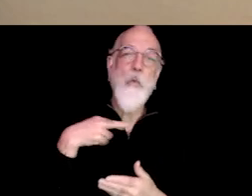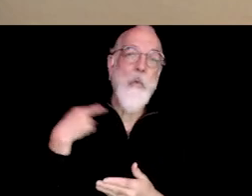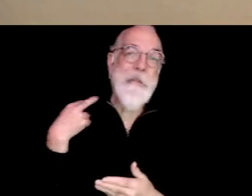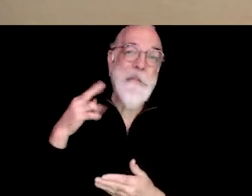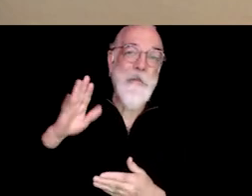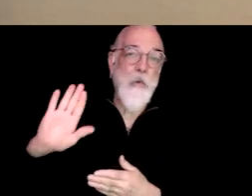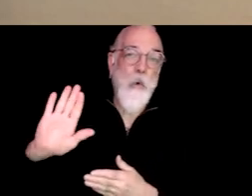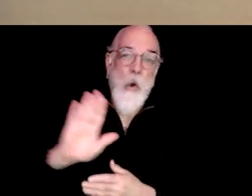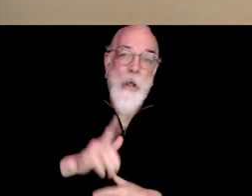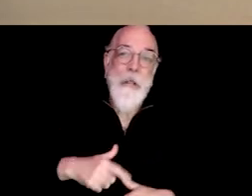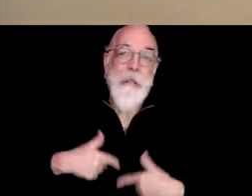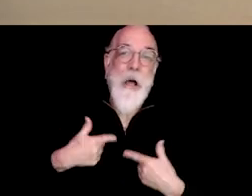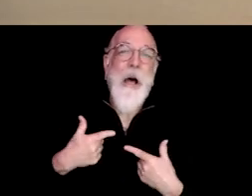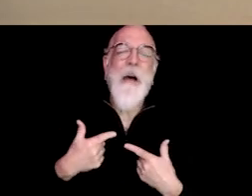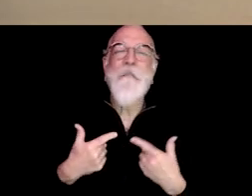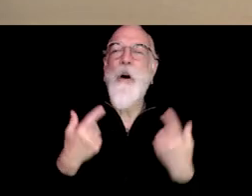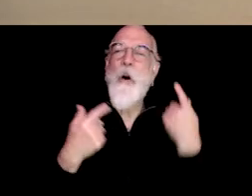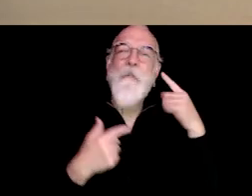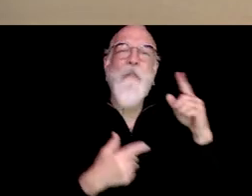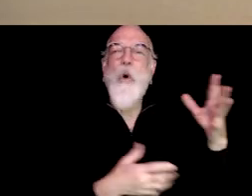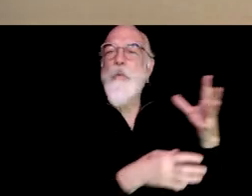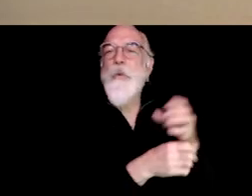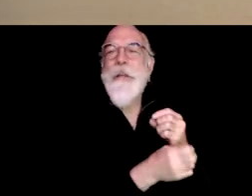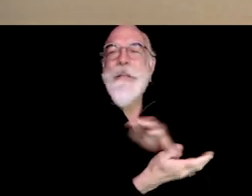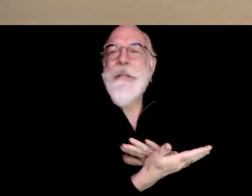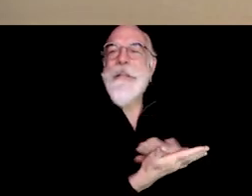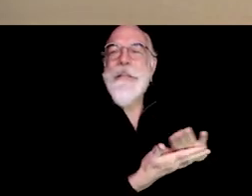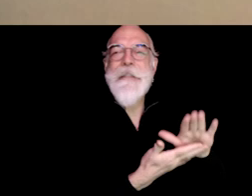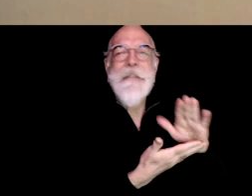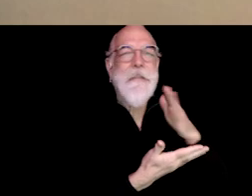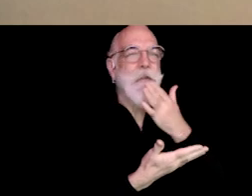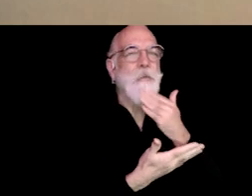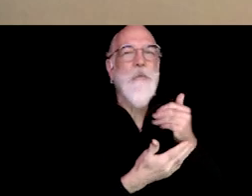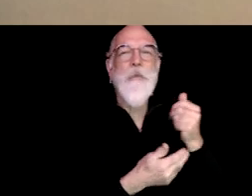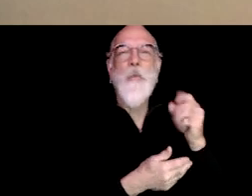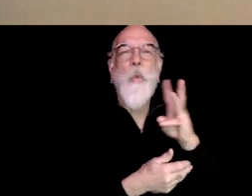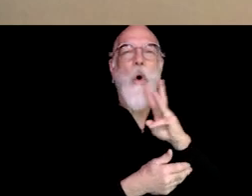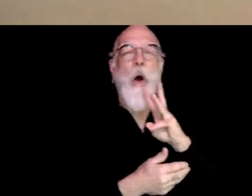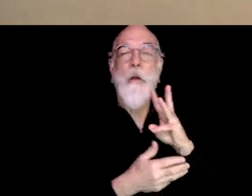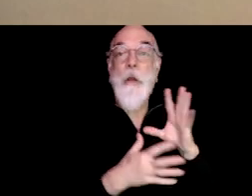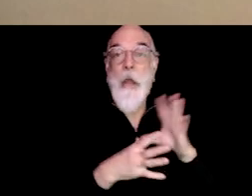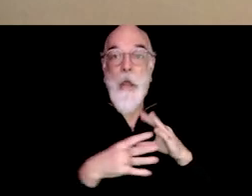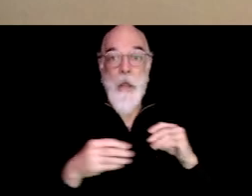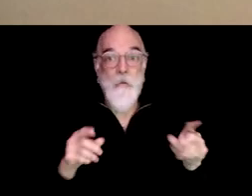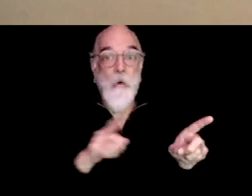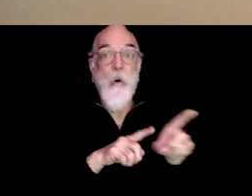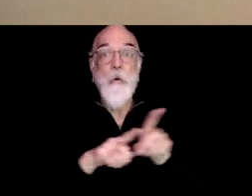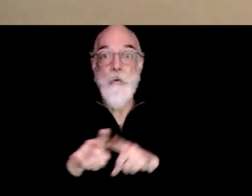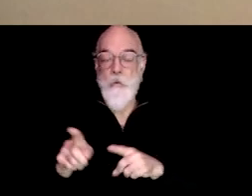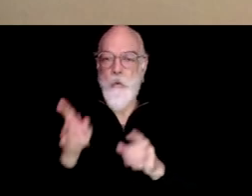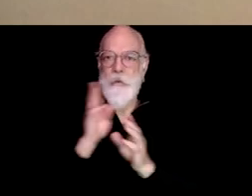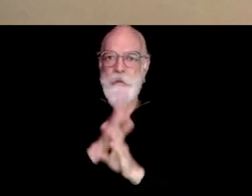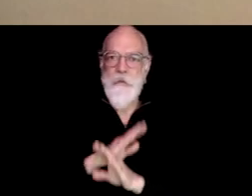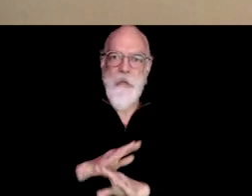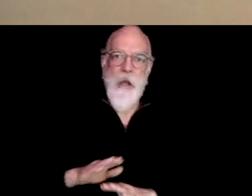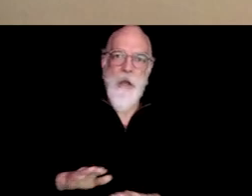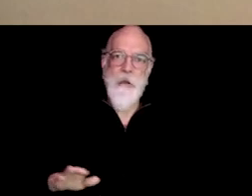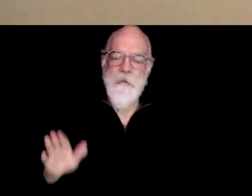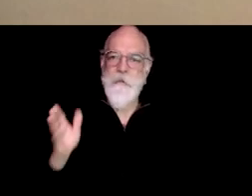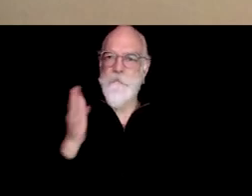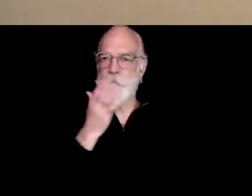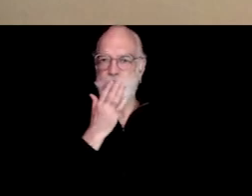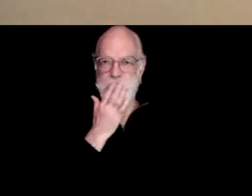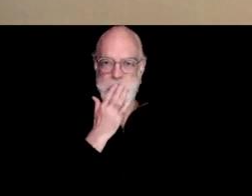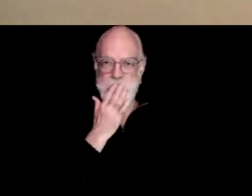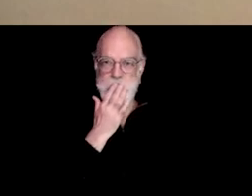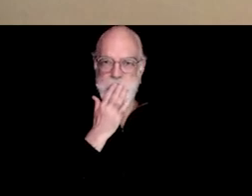water. And once again, there is the great silence of what happened to the